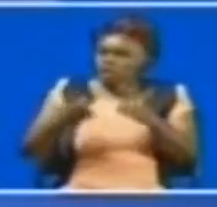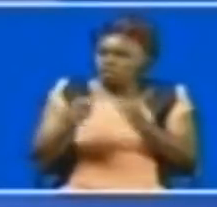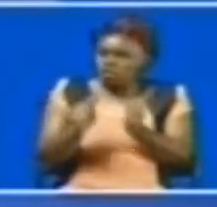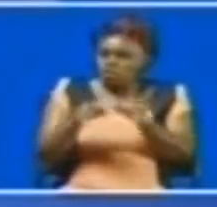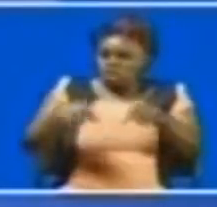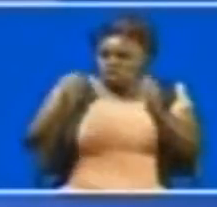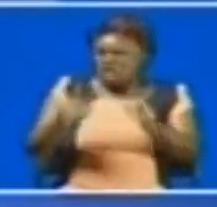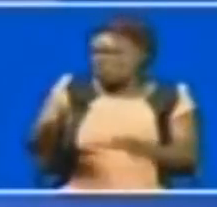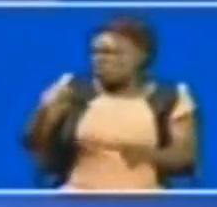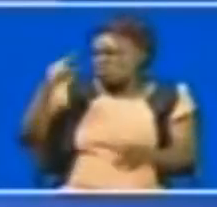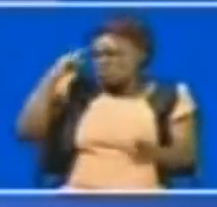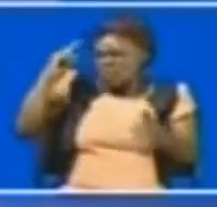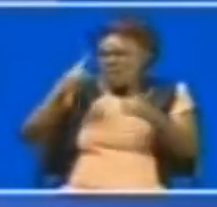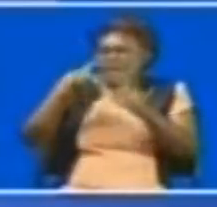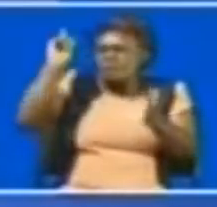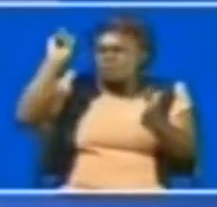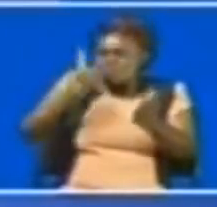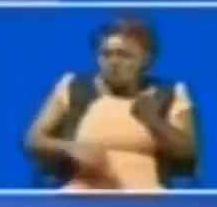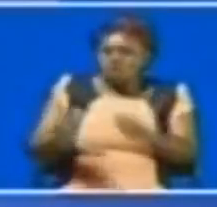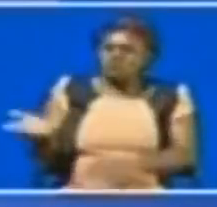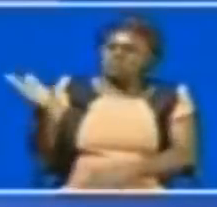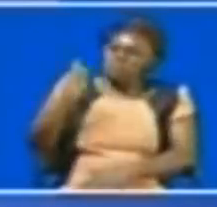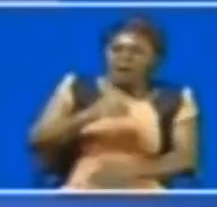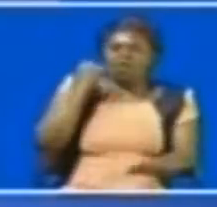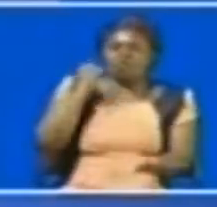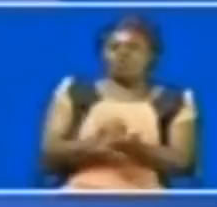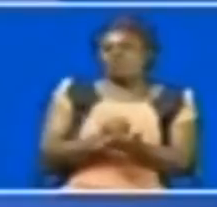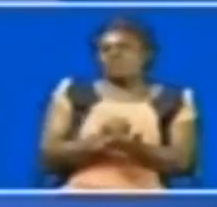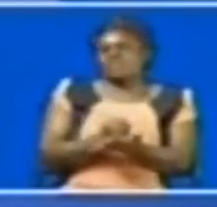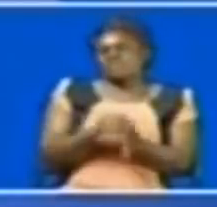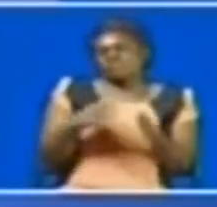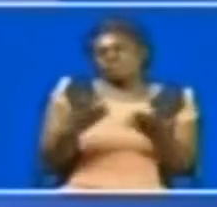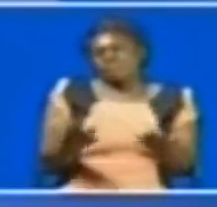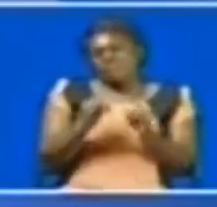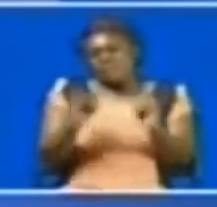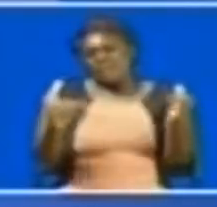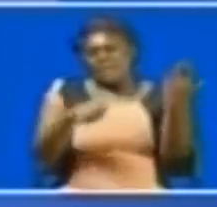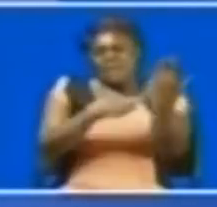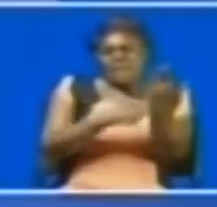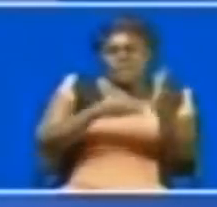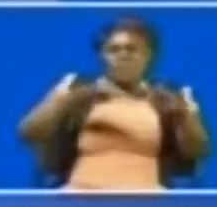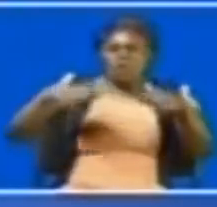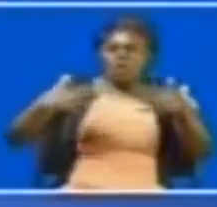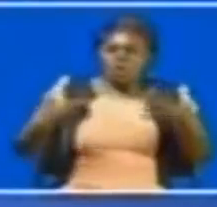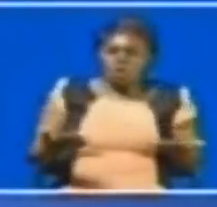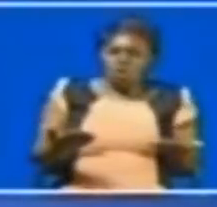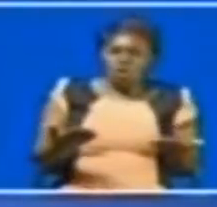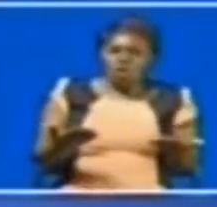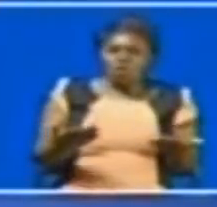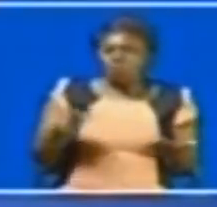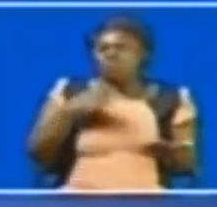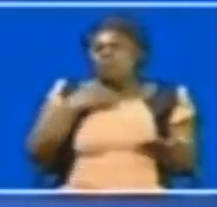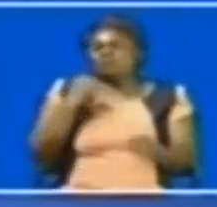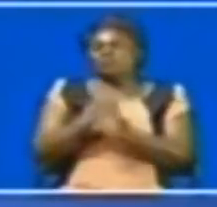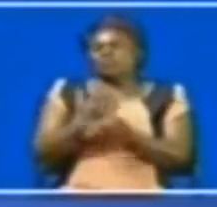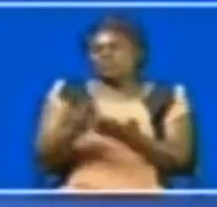look forward. What is this thing, back to that question, that, or is it just for you to clear your name, or is this one thing, two things